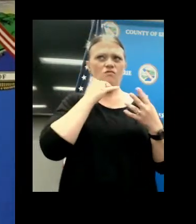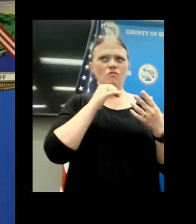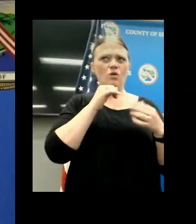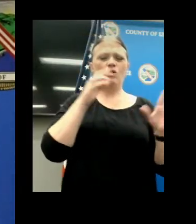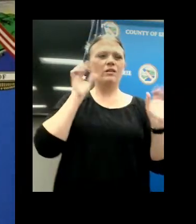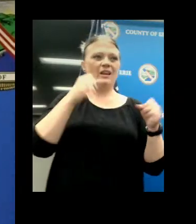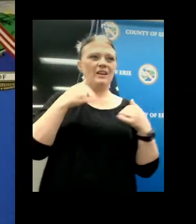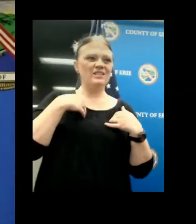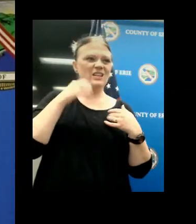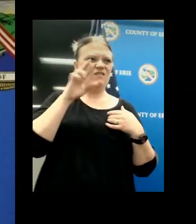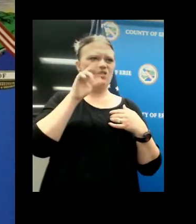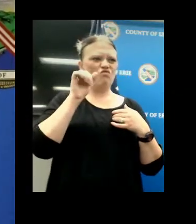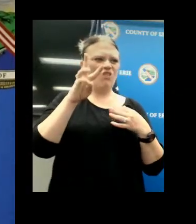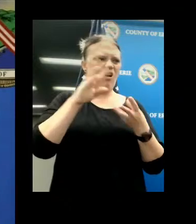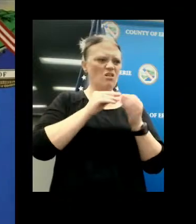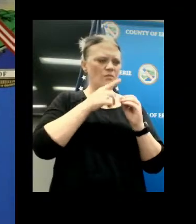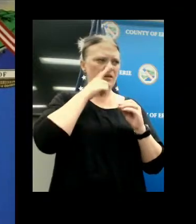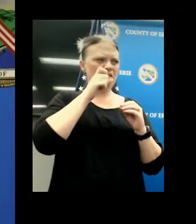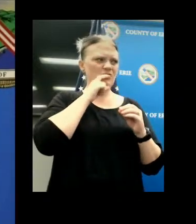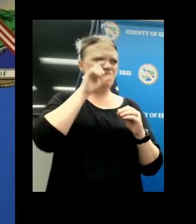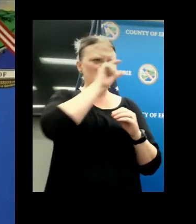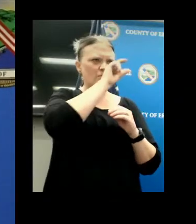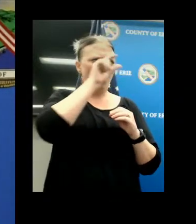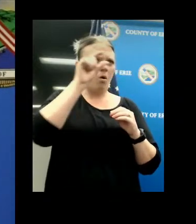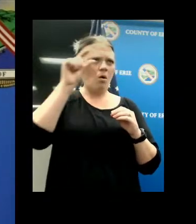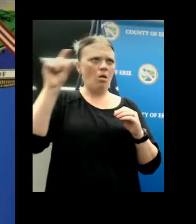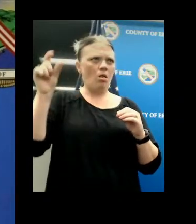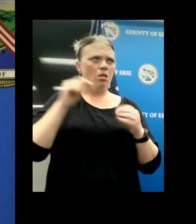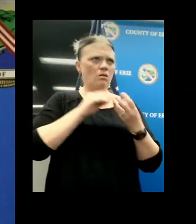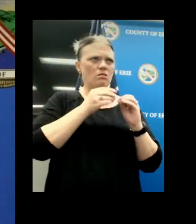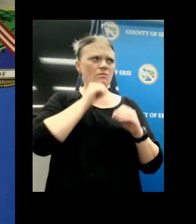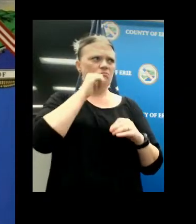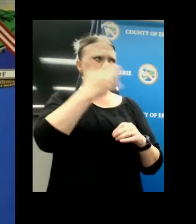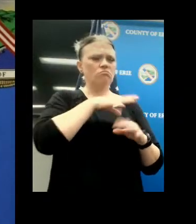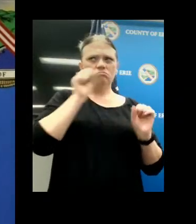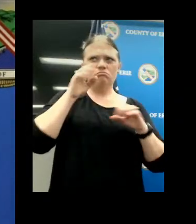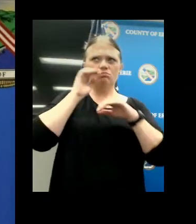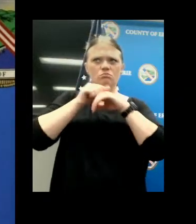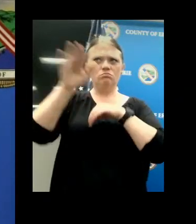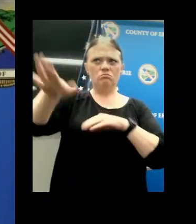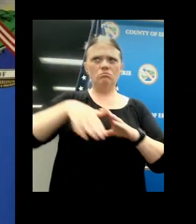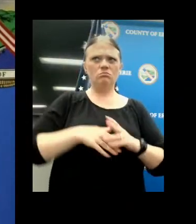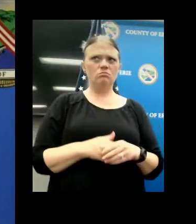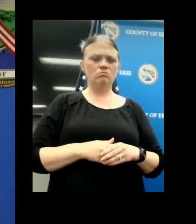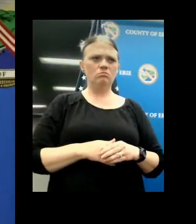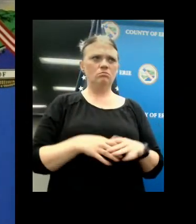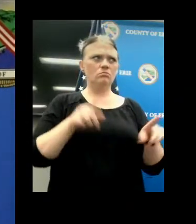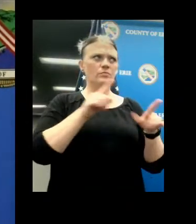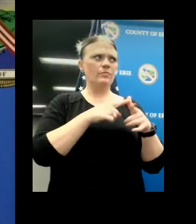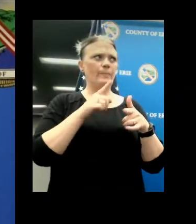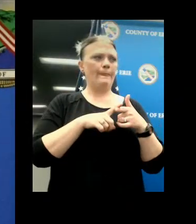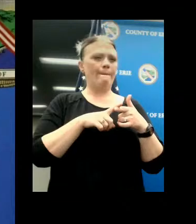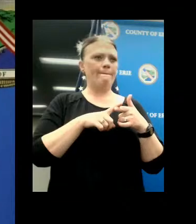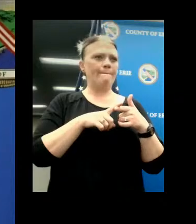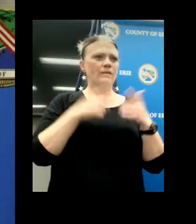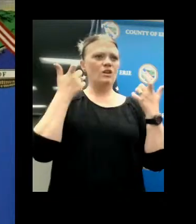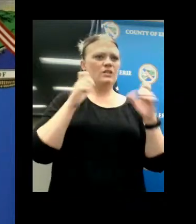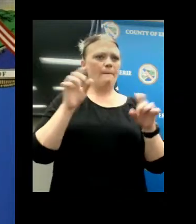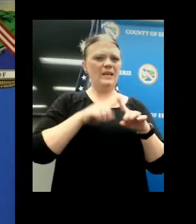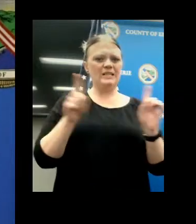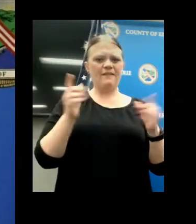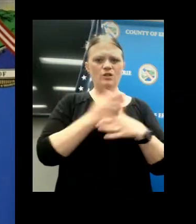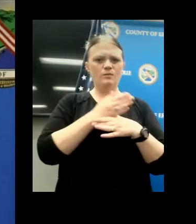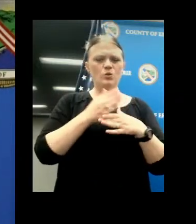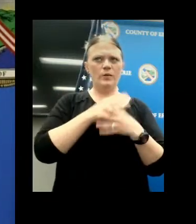use for those charts, which are really small bars that the numbers aren't on there? Sure, we can send that to you. And then there is a big